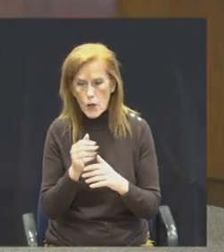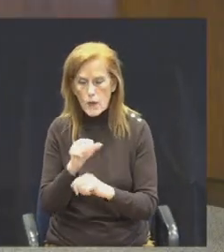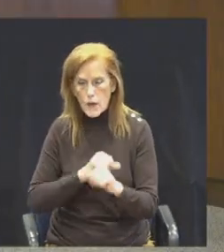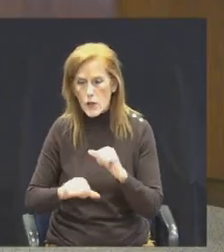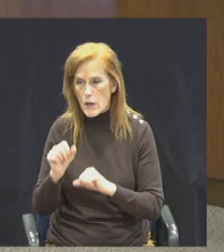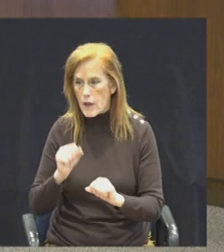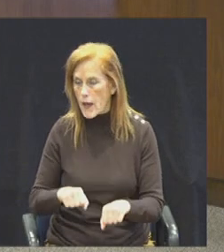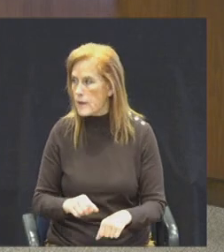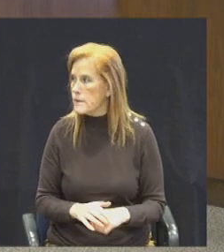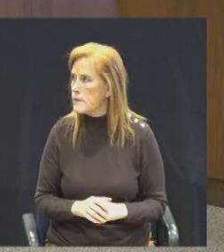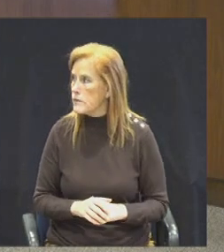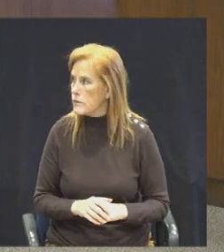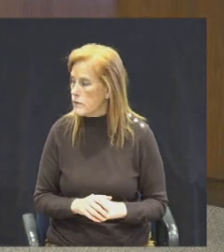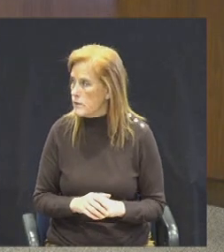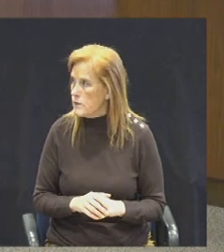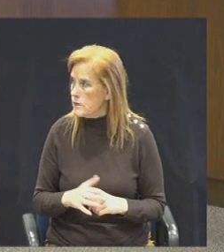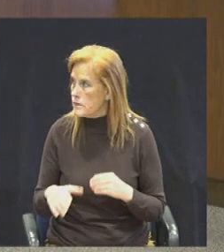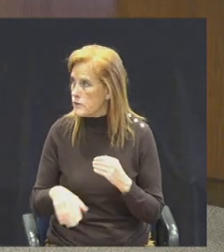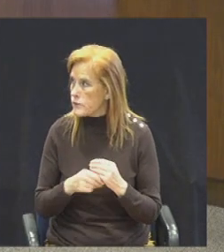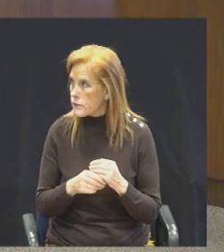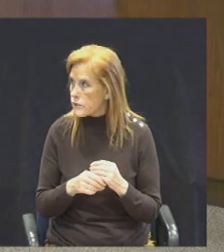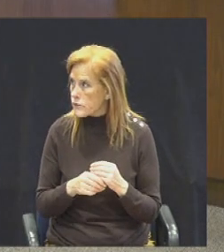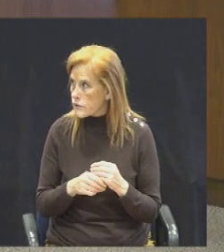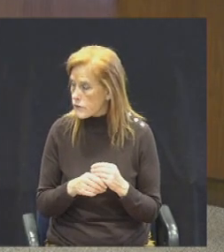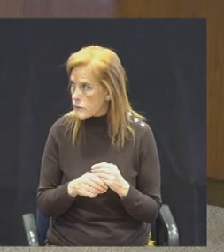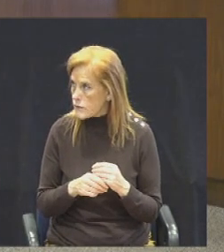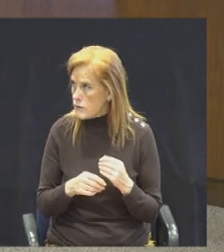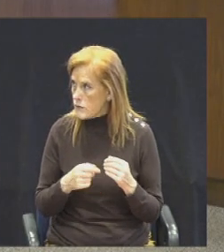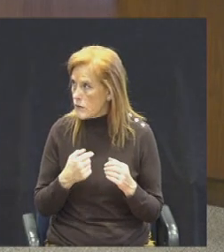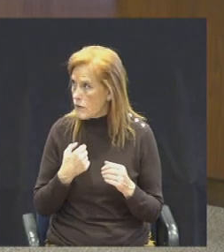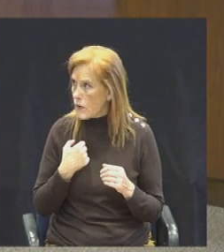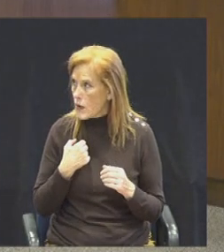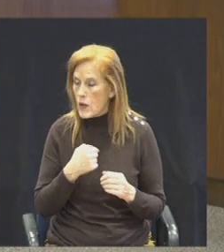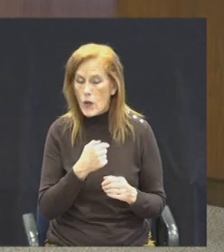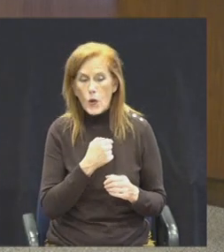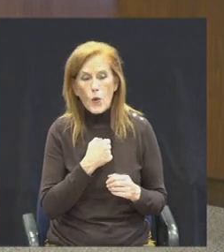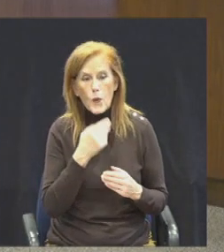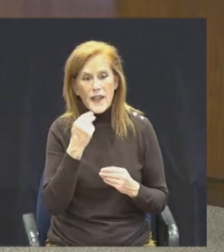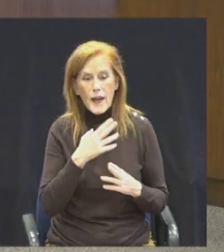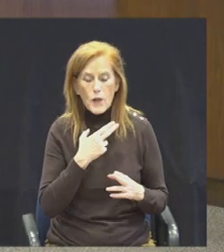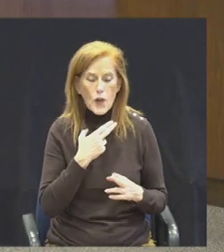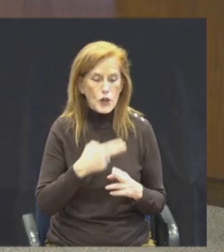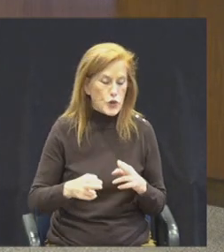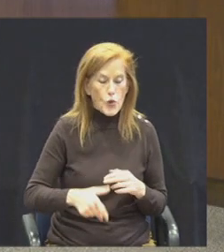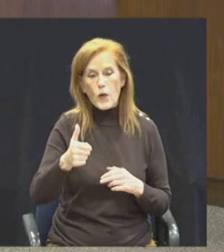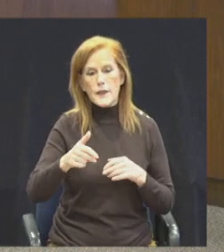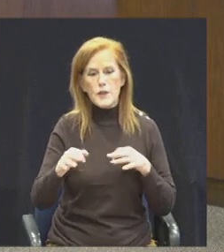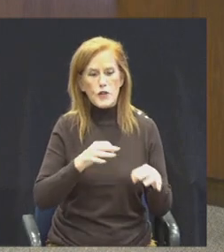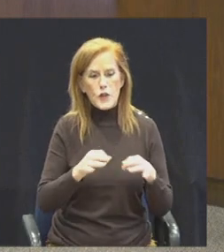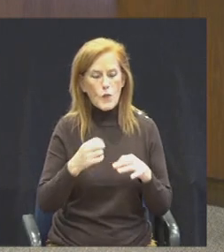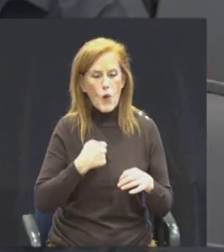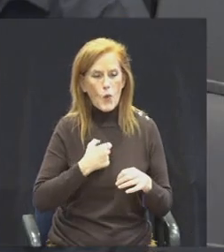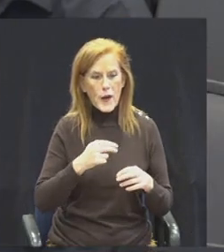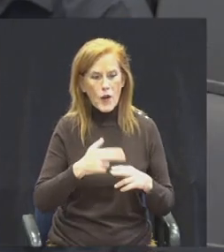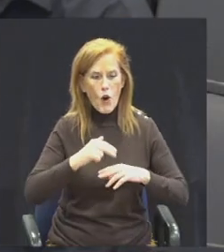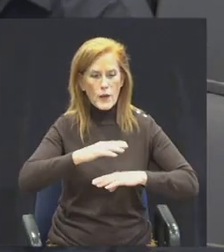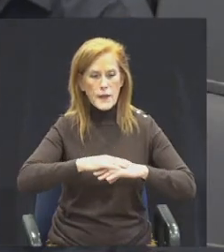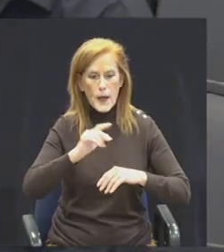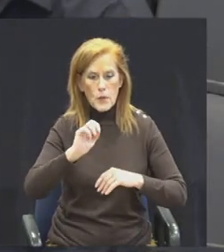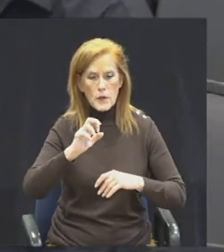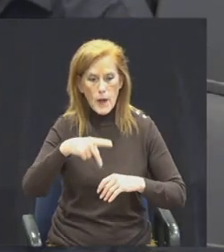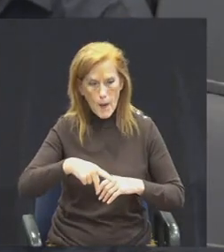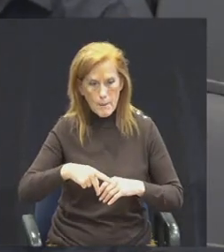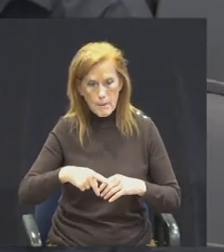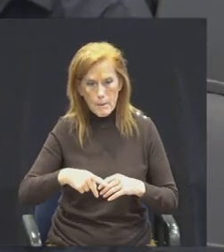Okay. Yeah, just to piggyback off of that, I mean, we gave the very, very shortest description of what a tabletop exercise is. But what ends up getting generated out of